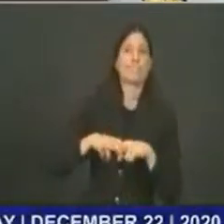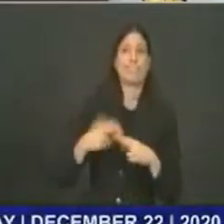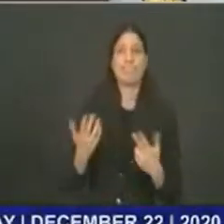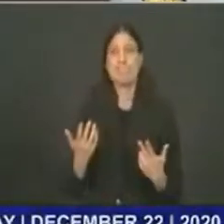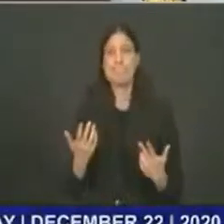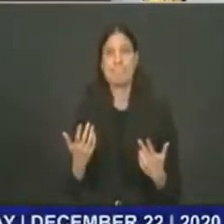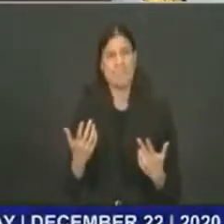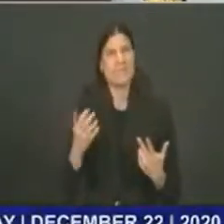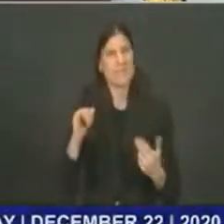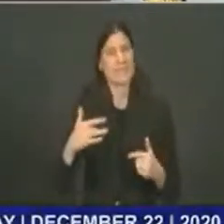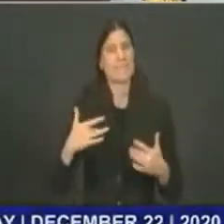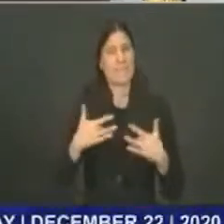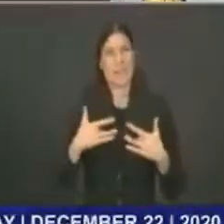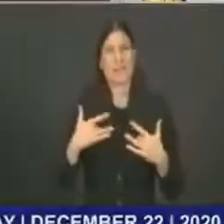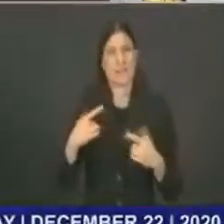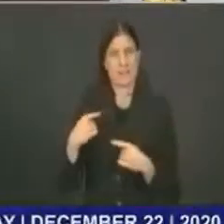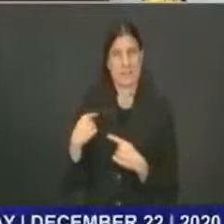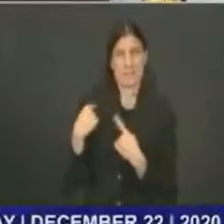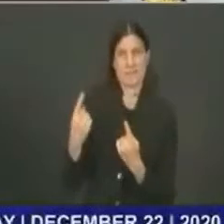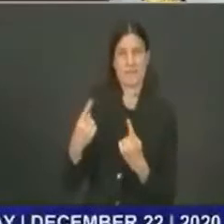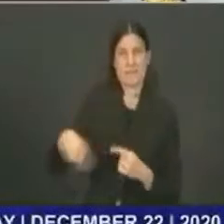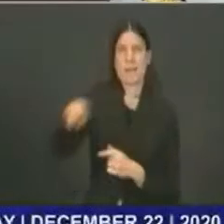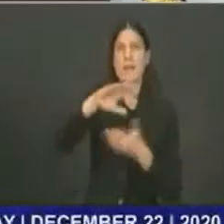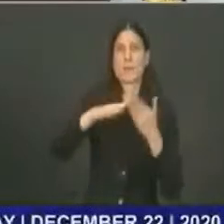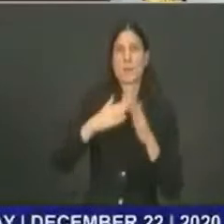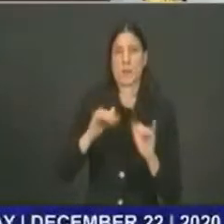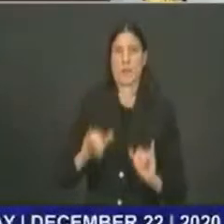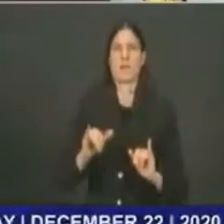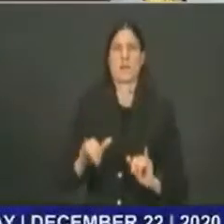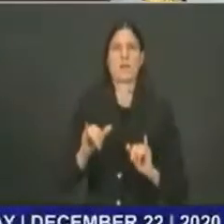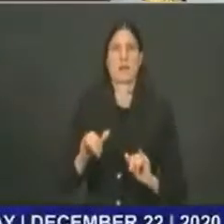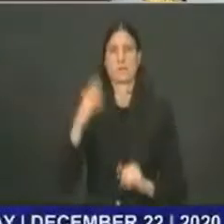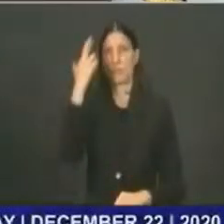I won't hesitate to go back to a pause if I need to.